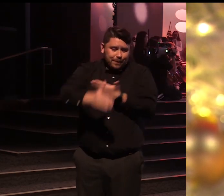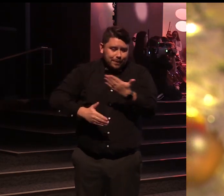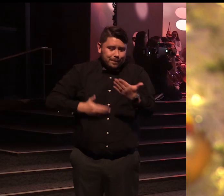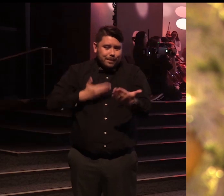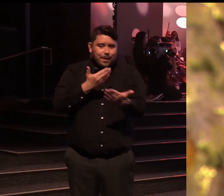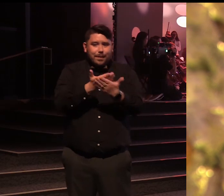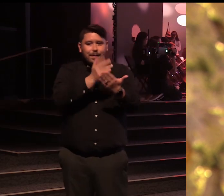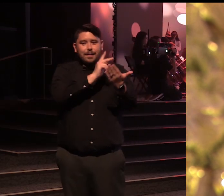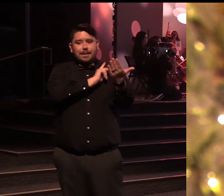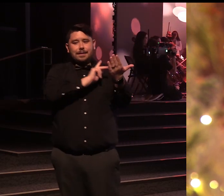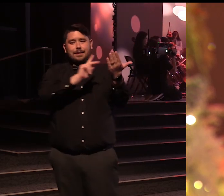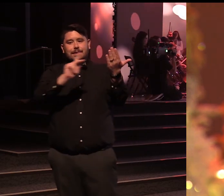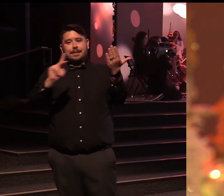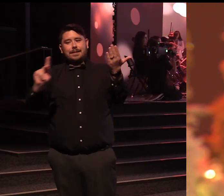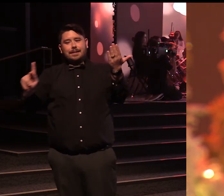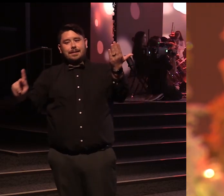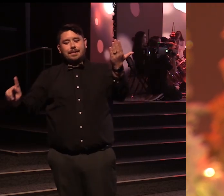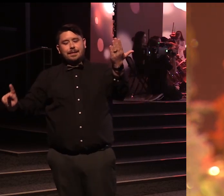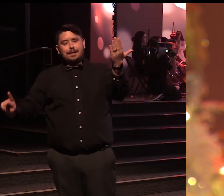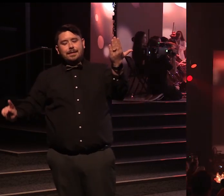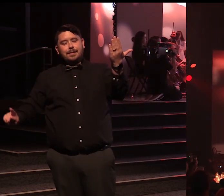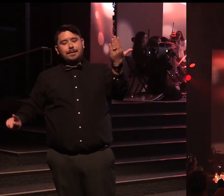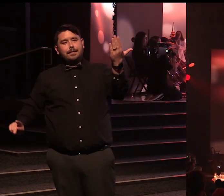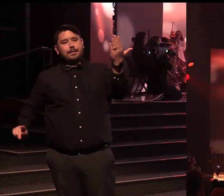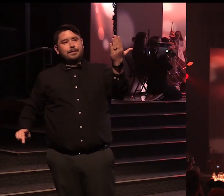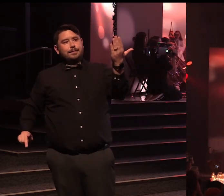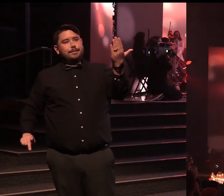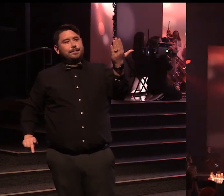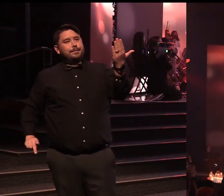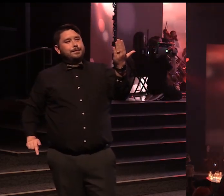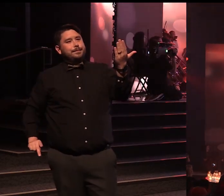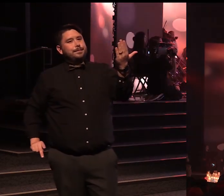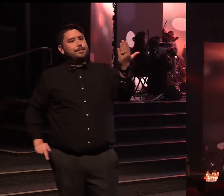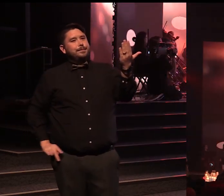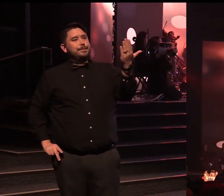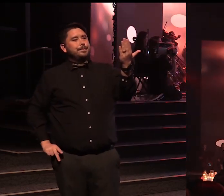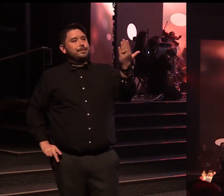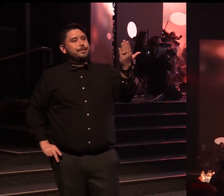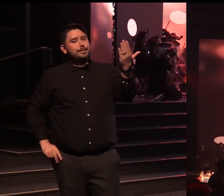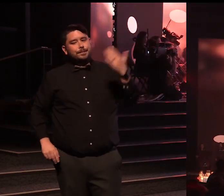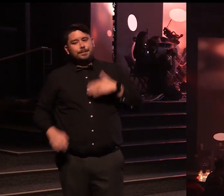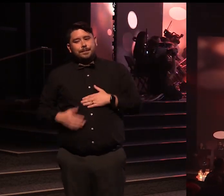the newborn King. Let's sing.